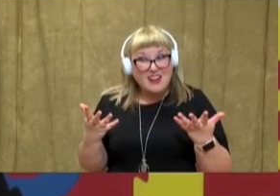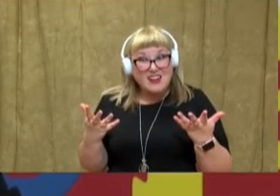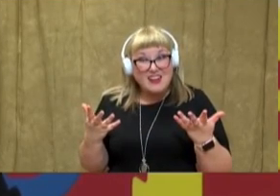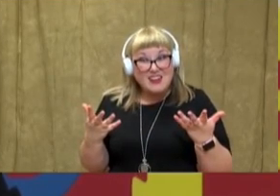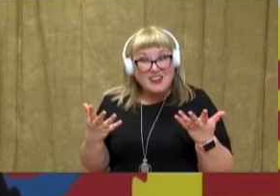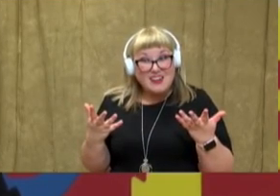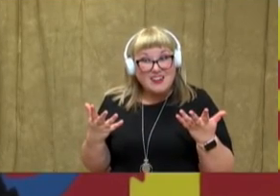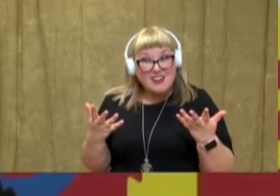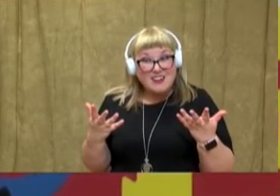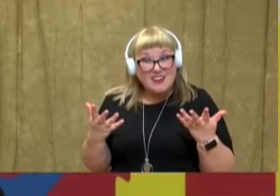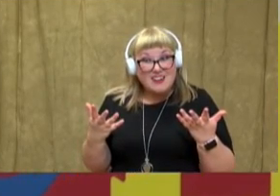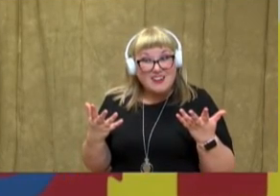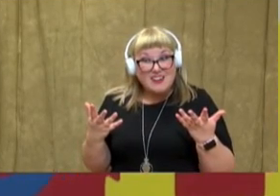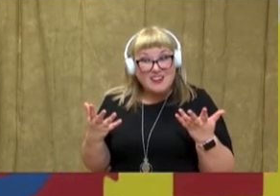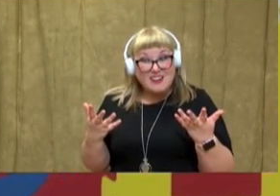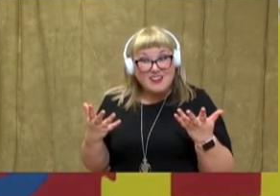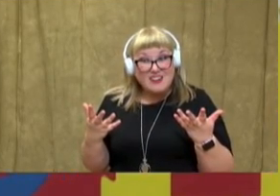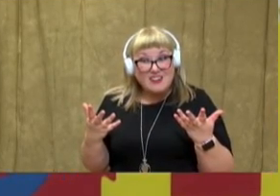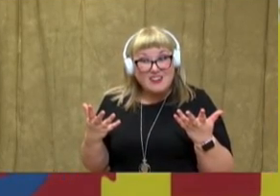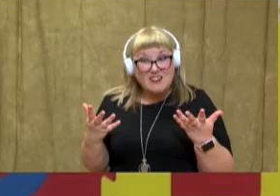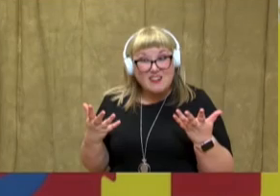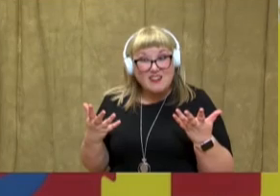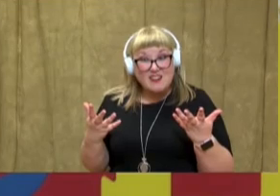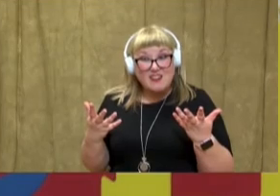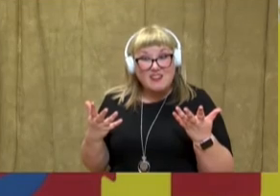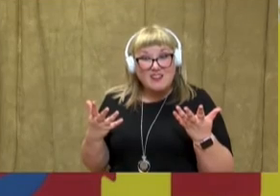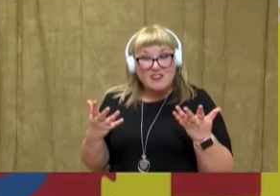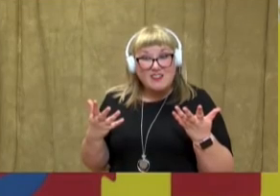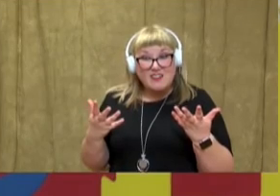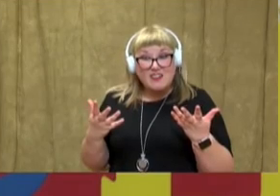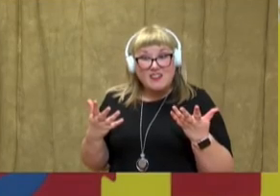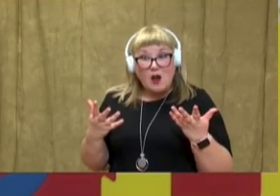Henry turned into...